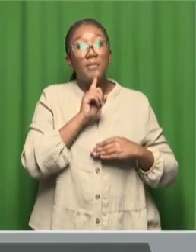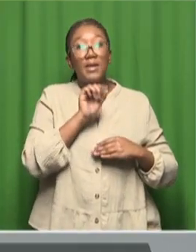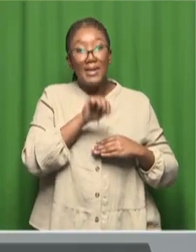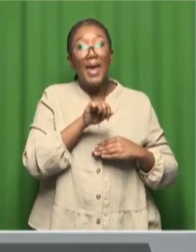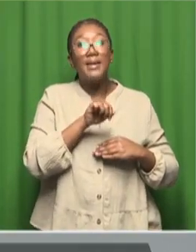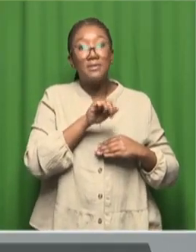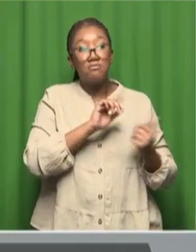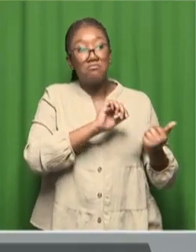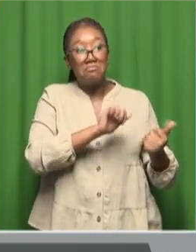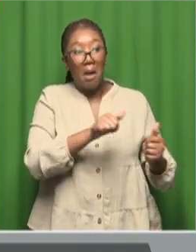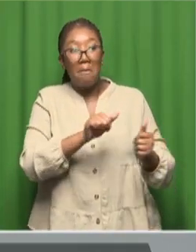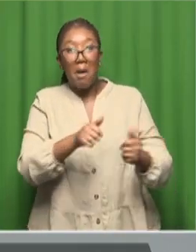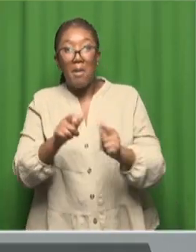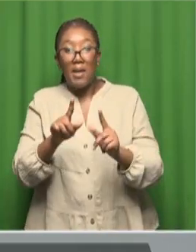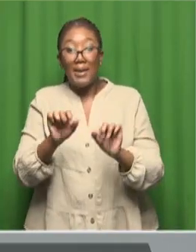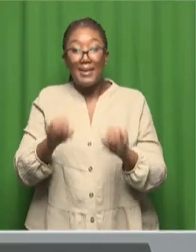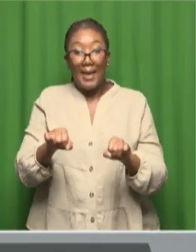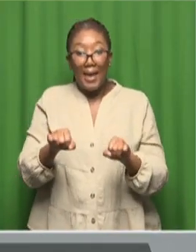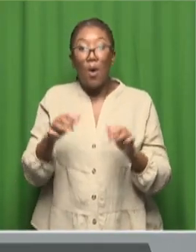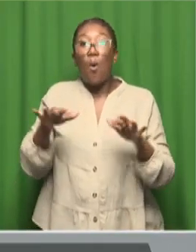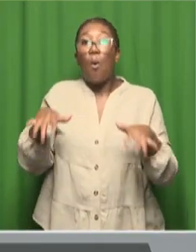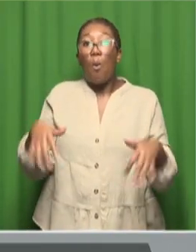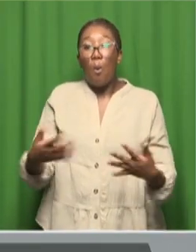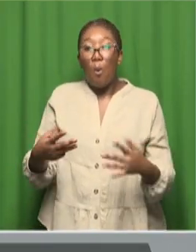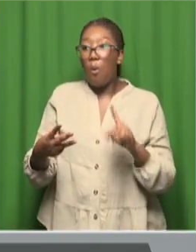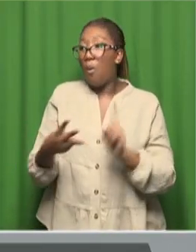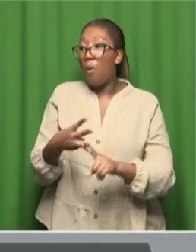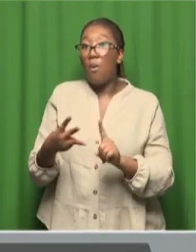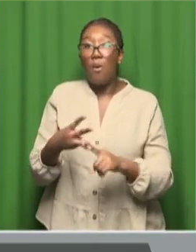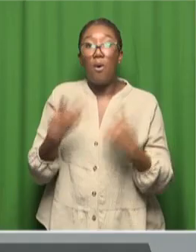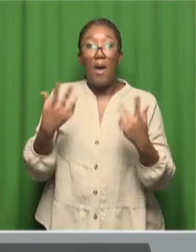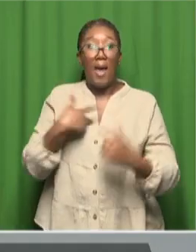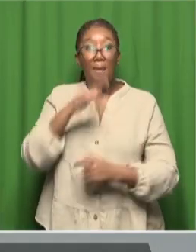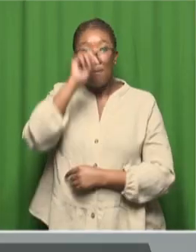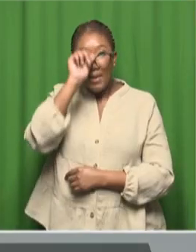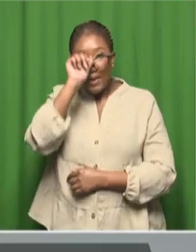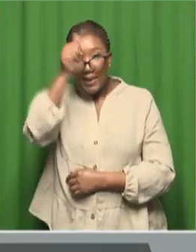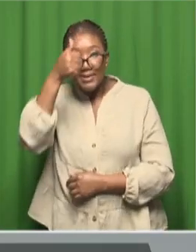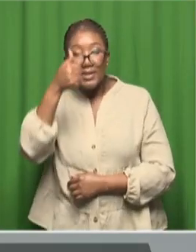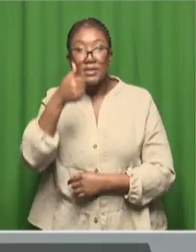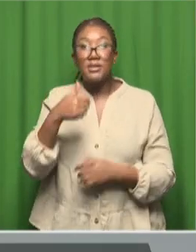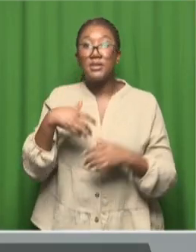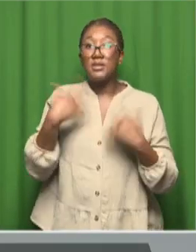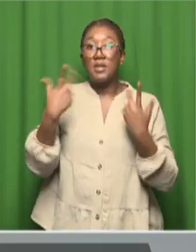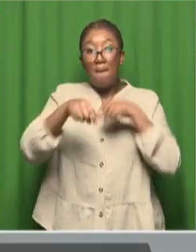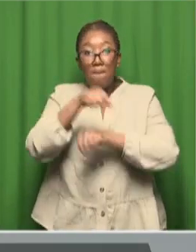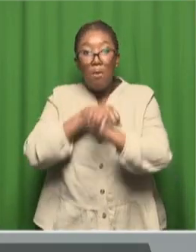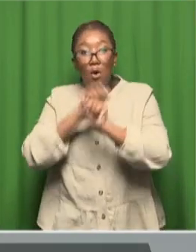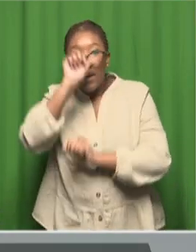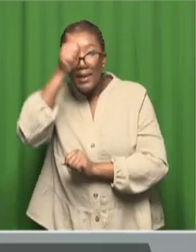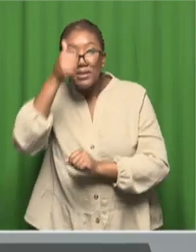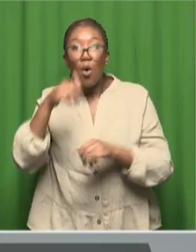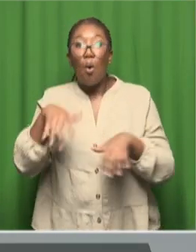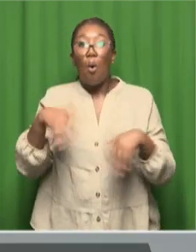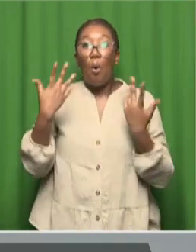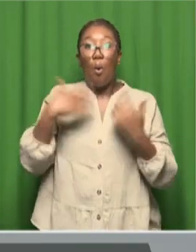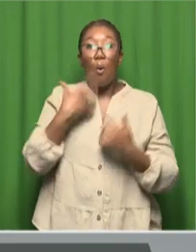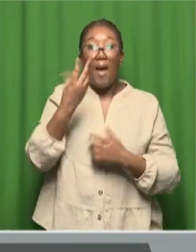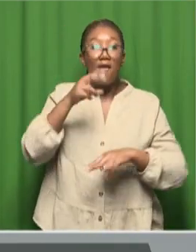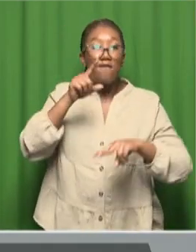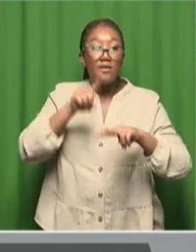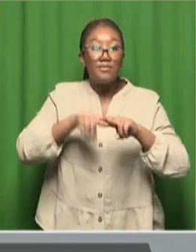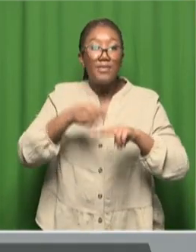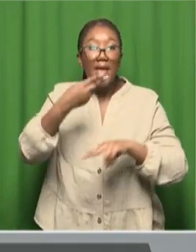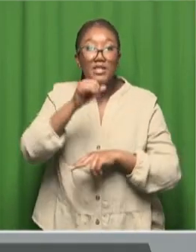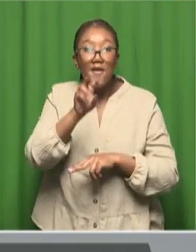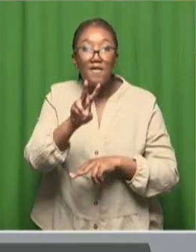increases. Sure. If you've come from a high ethnic background, for example, being Indian, or if you've got an underlying medical condition like HIV,